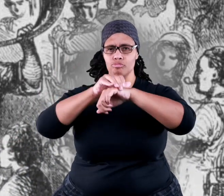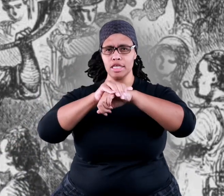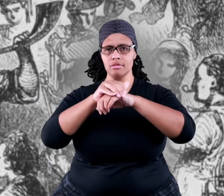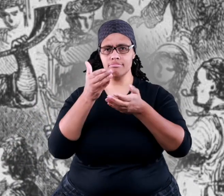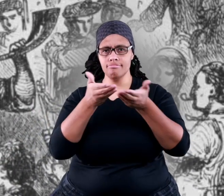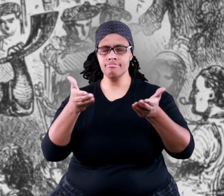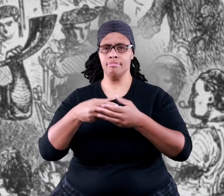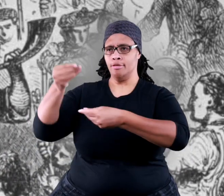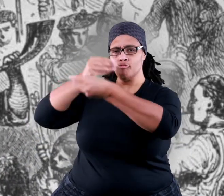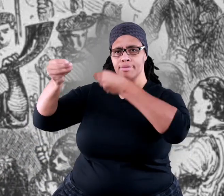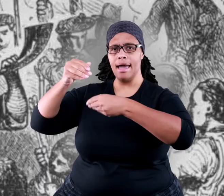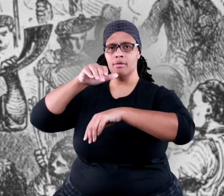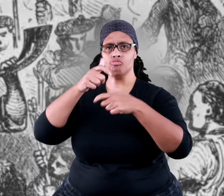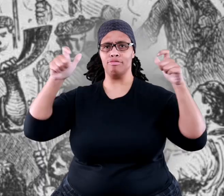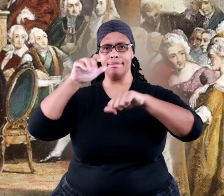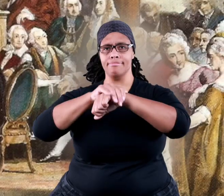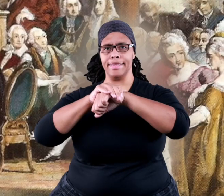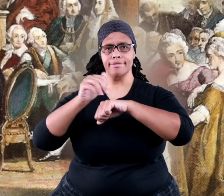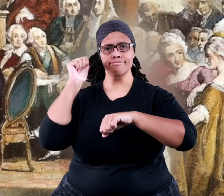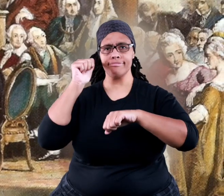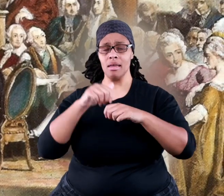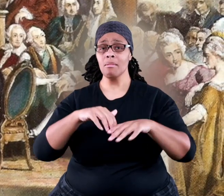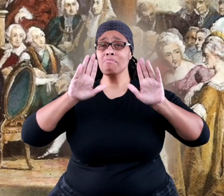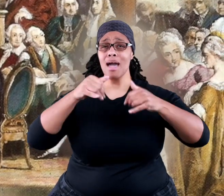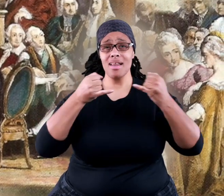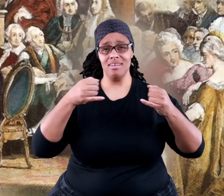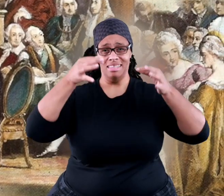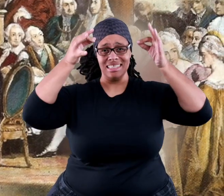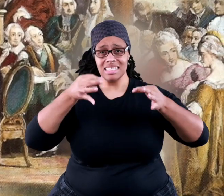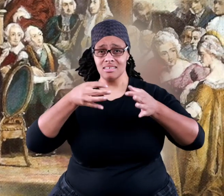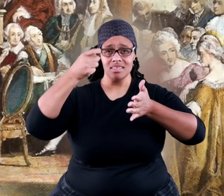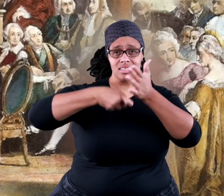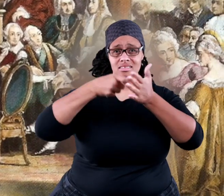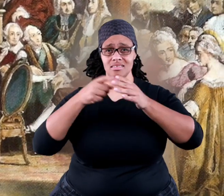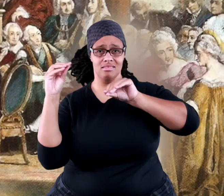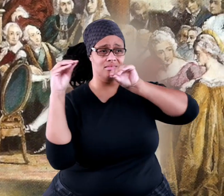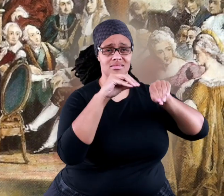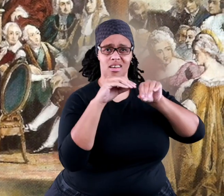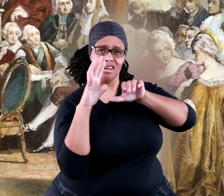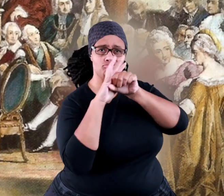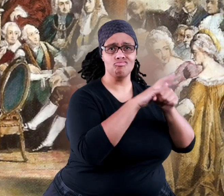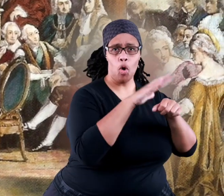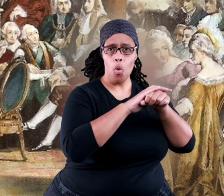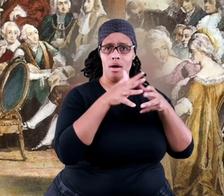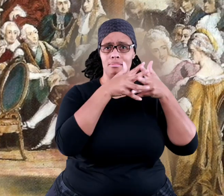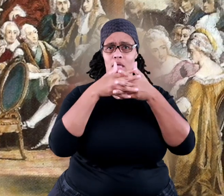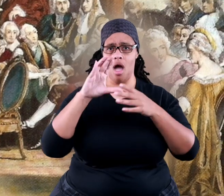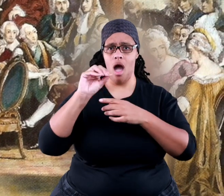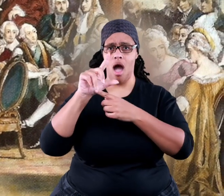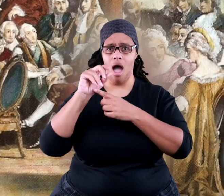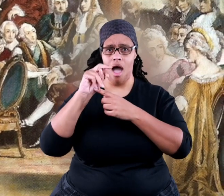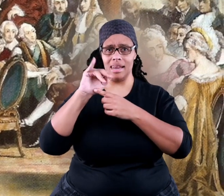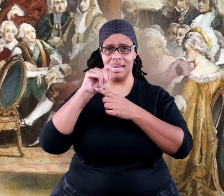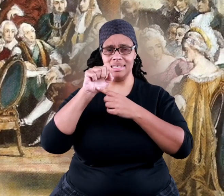refused to buy British goods and trade with Great Britain. The bottom line is that the decision and taxes were being imposed upon